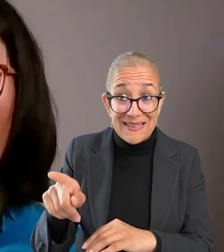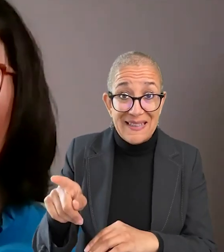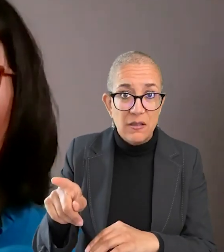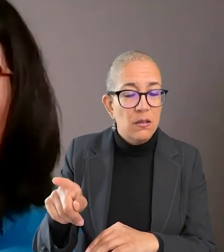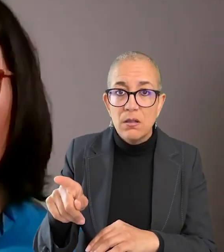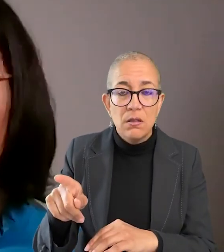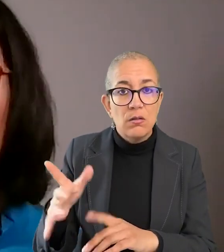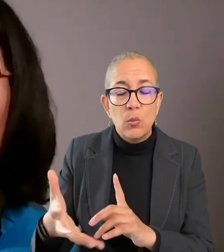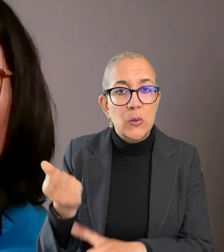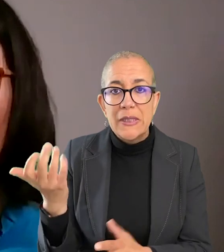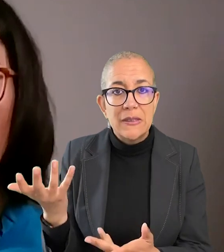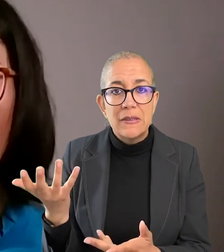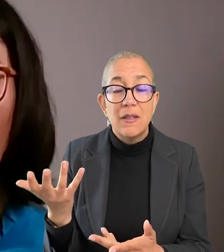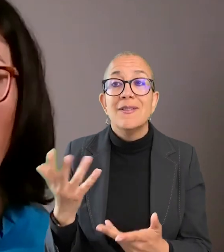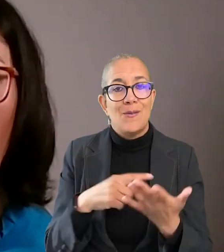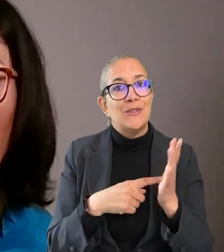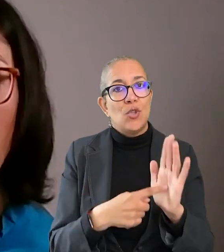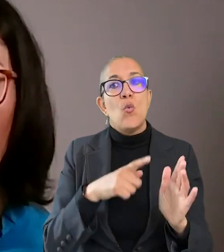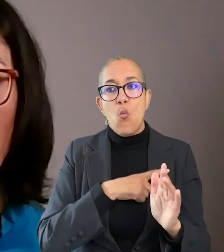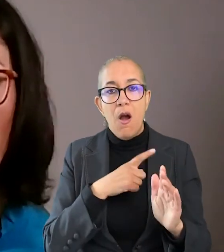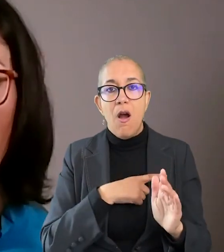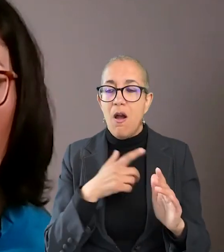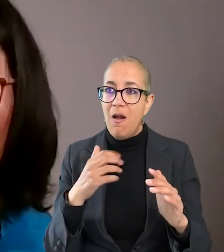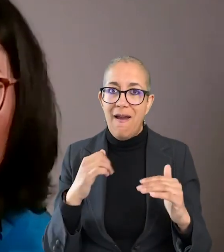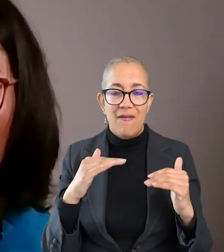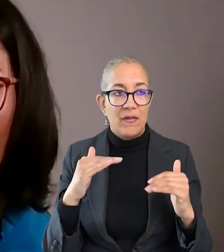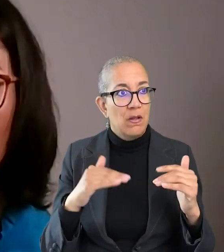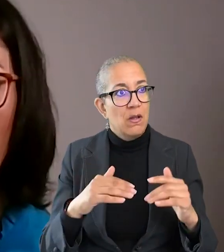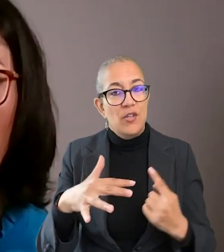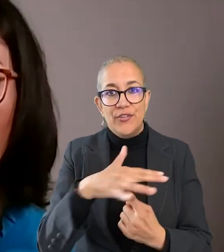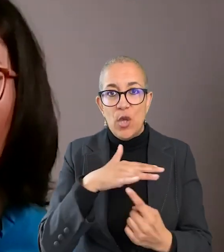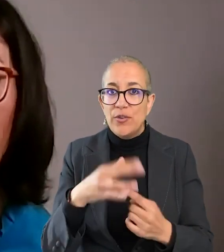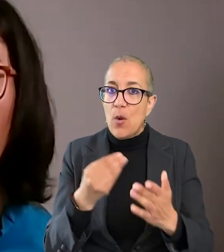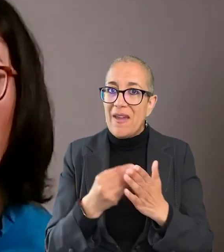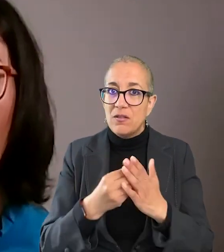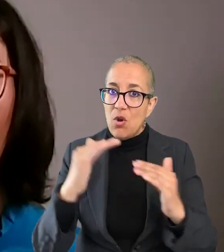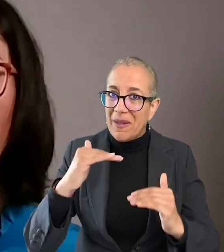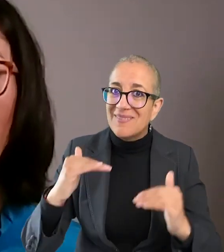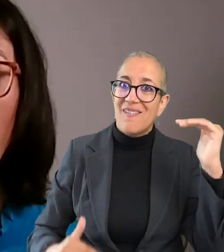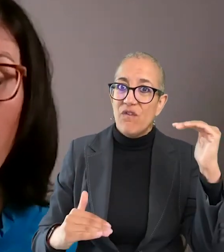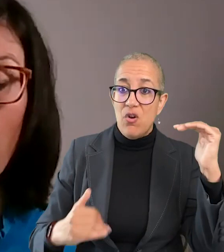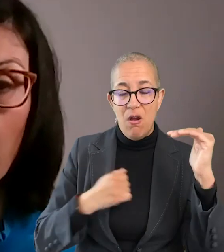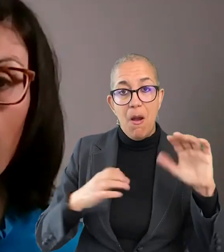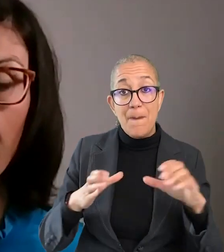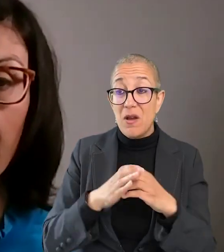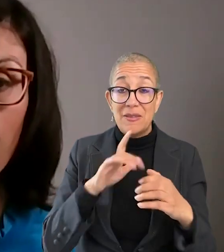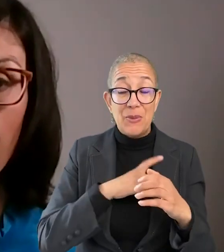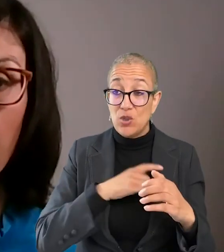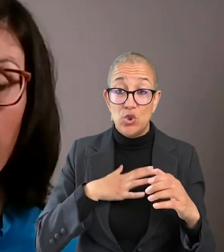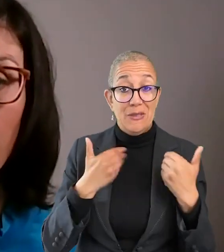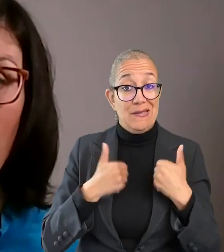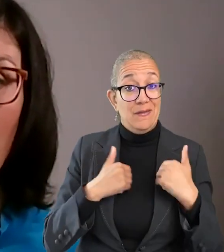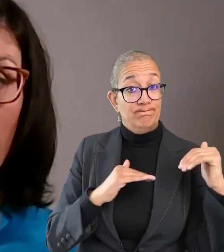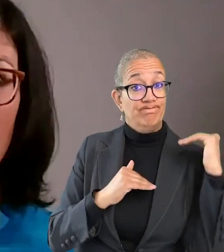was why we end up with some of the socioeconomic discrepancies that we have in our party, because you have to have a certain level of